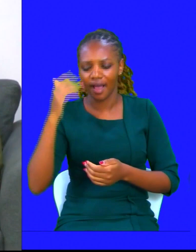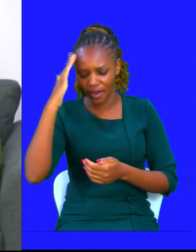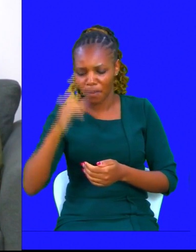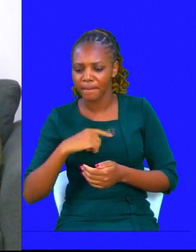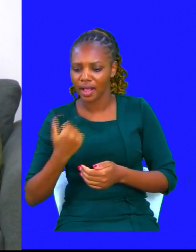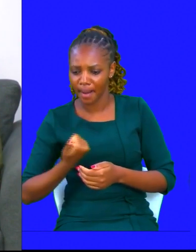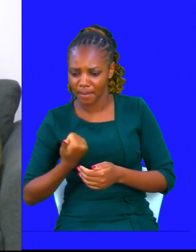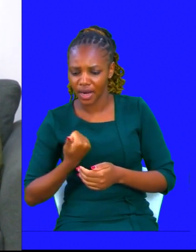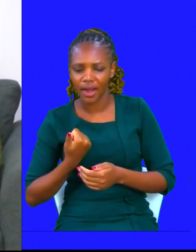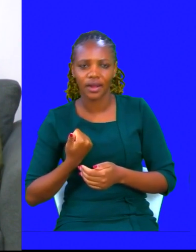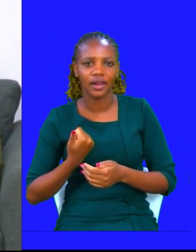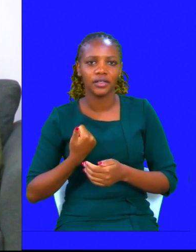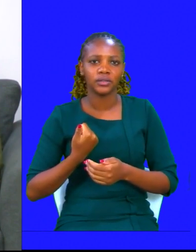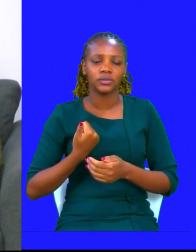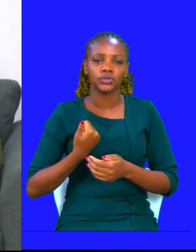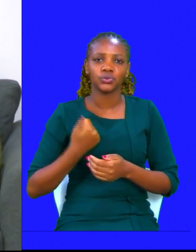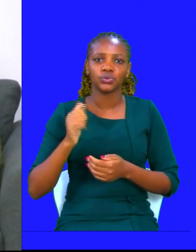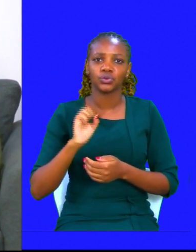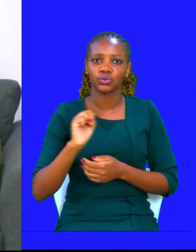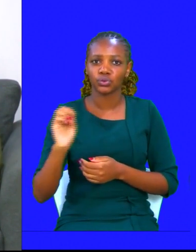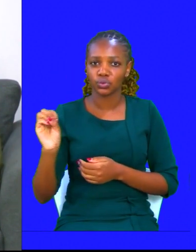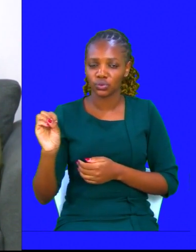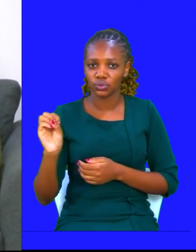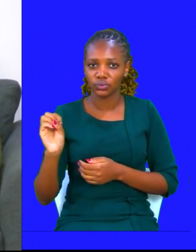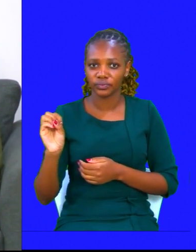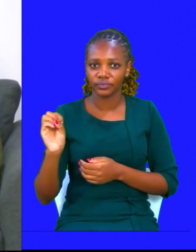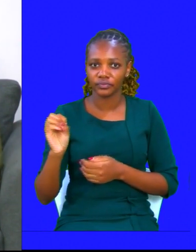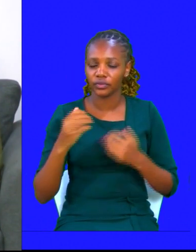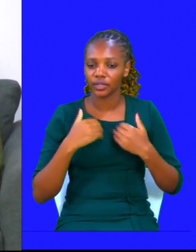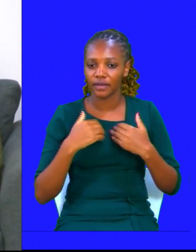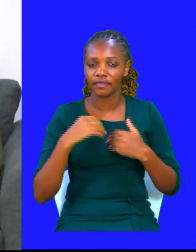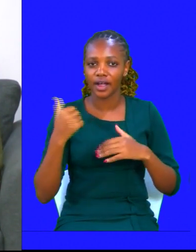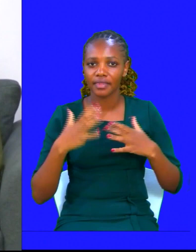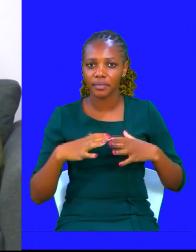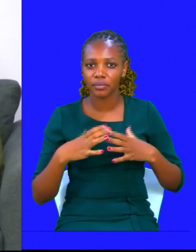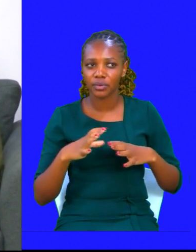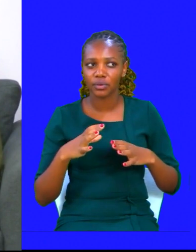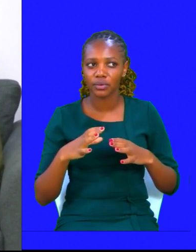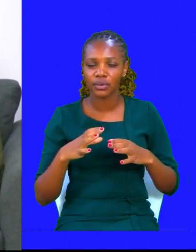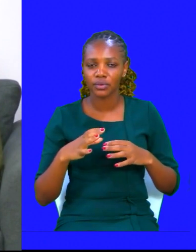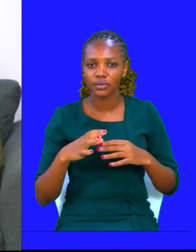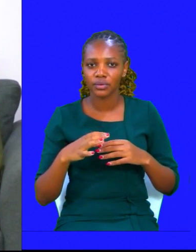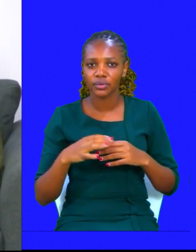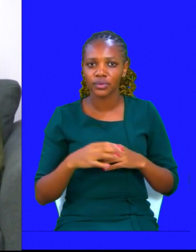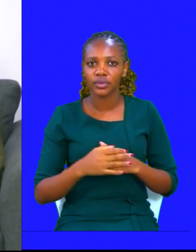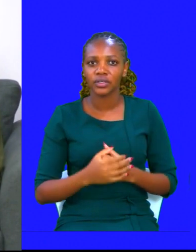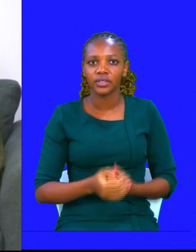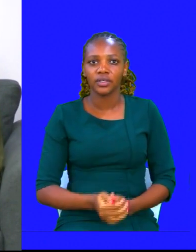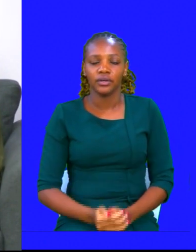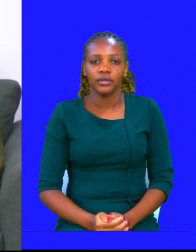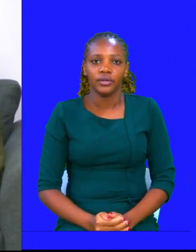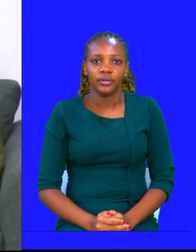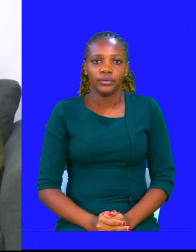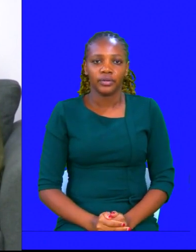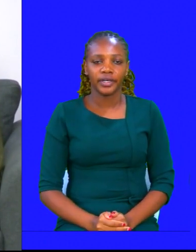not expecting, there's this other society that are looking at you like, this girl is really